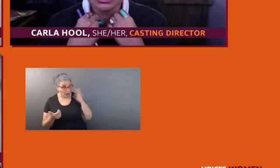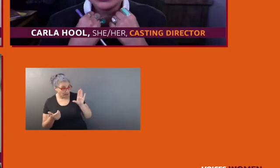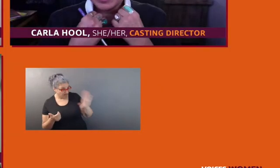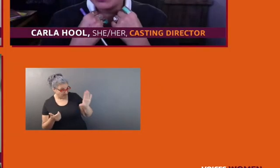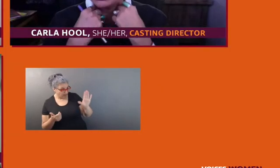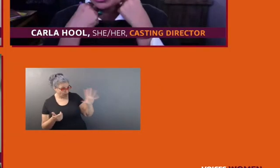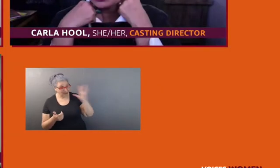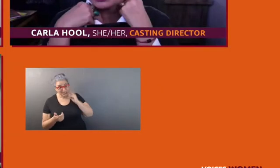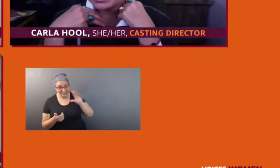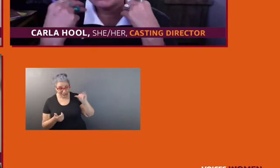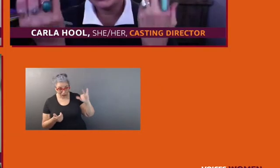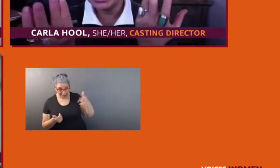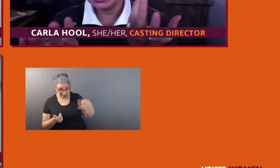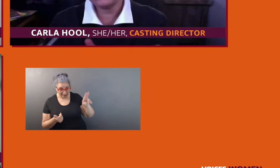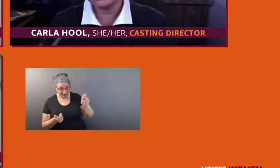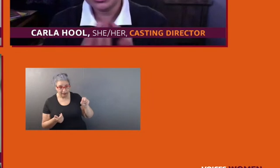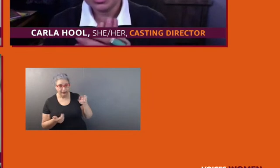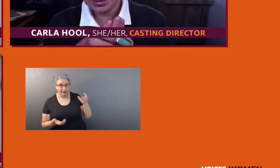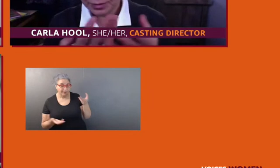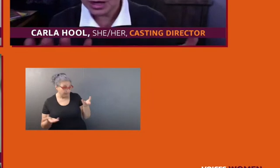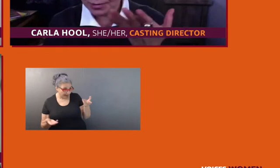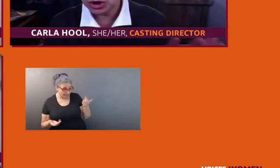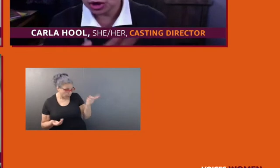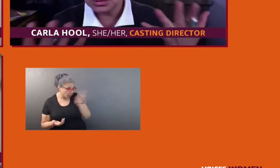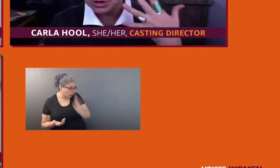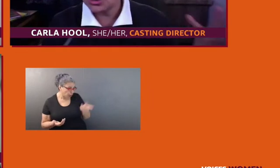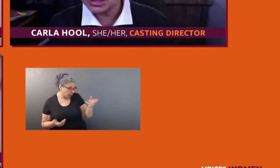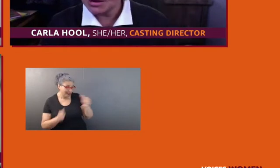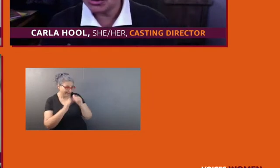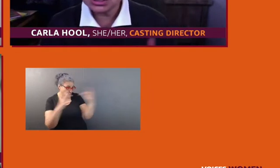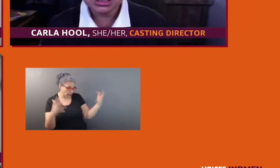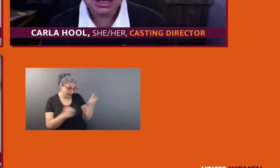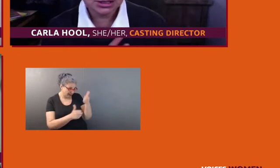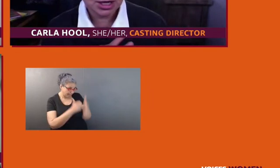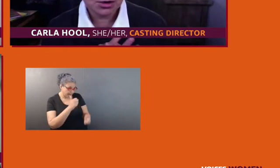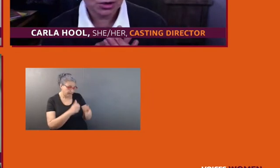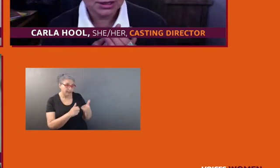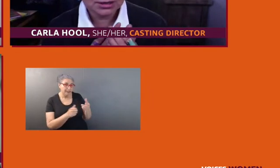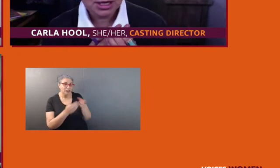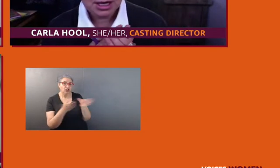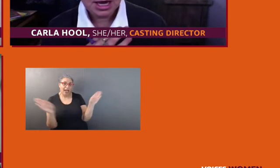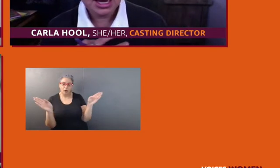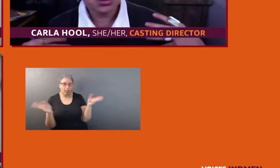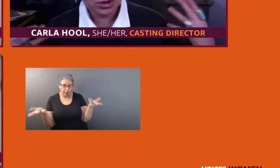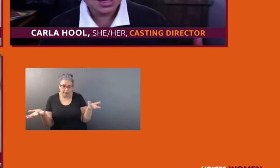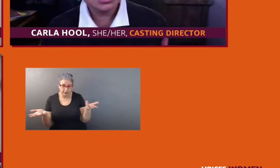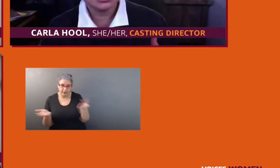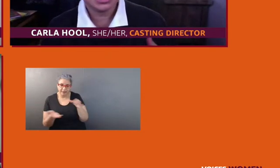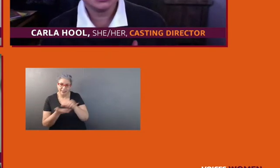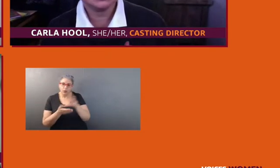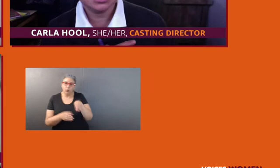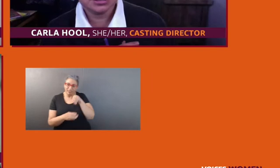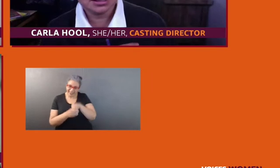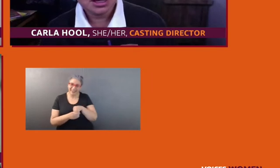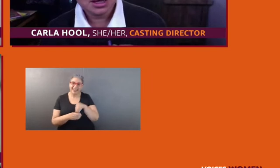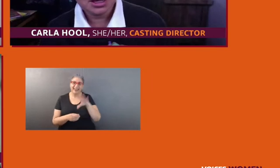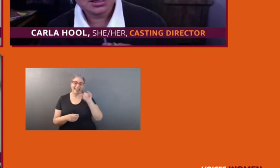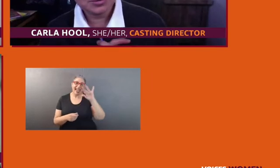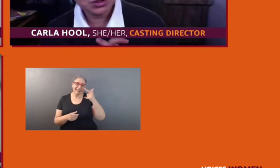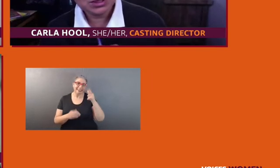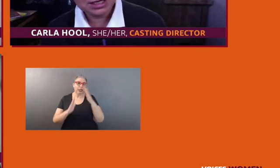you, Angelique, but I'm sure Native American, I'm sure, you know, diversity in general, it's in within the